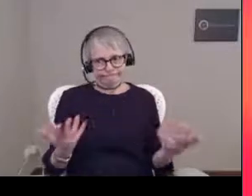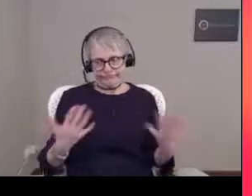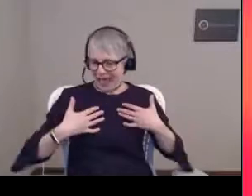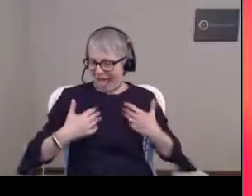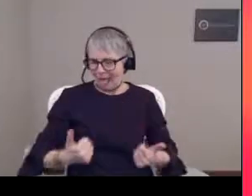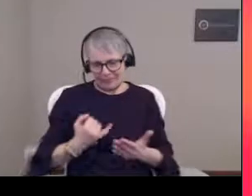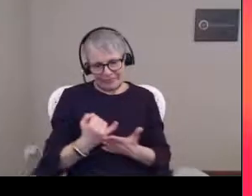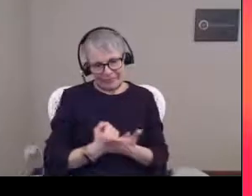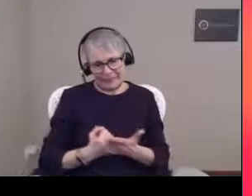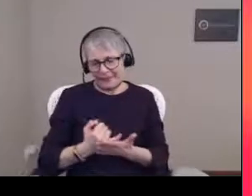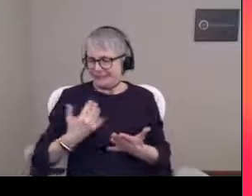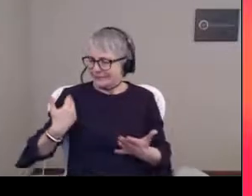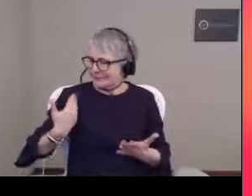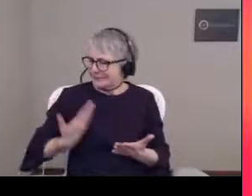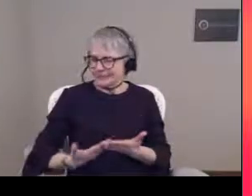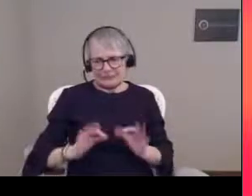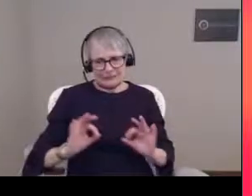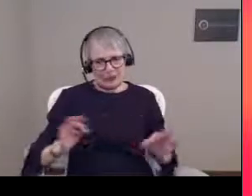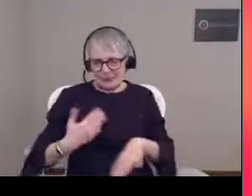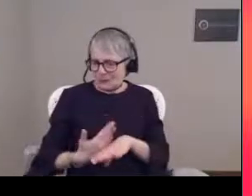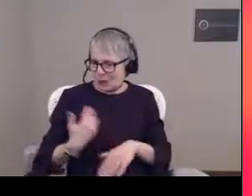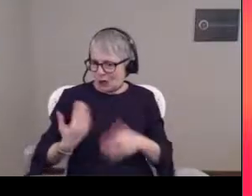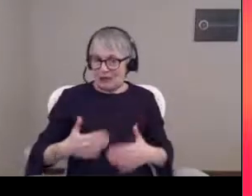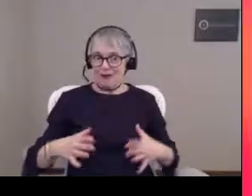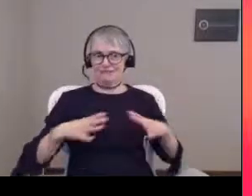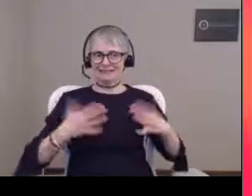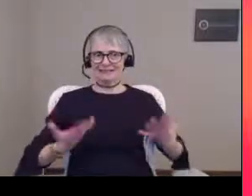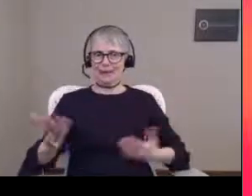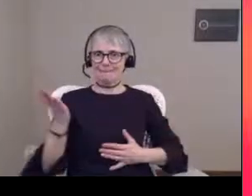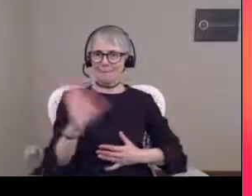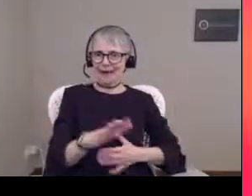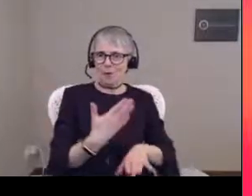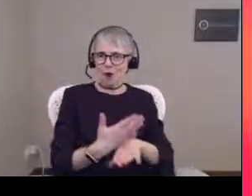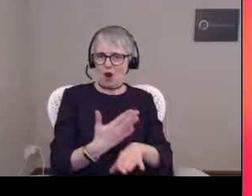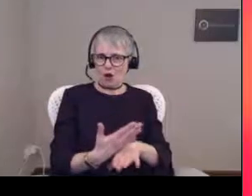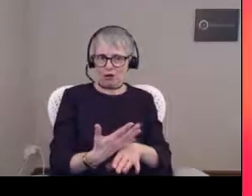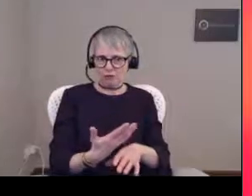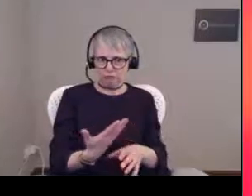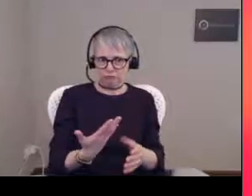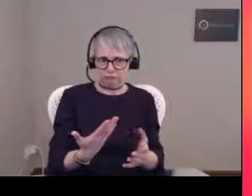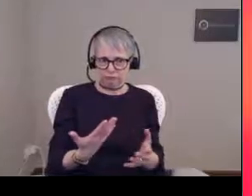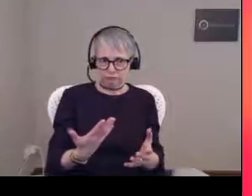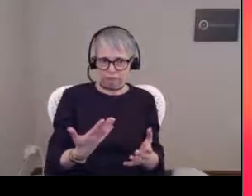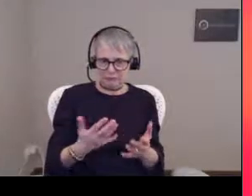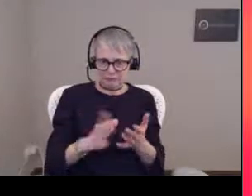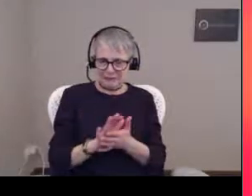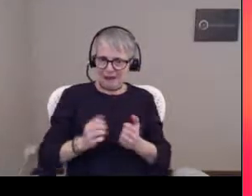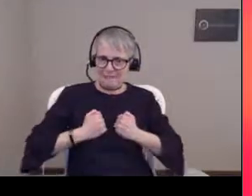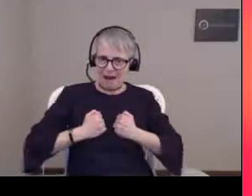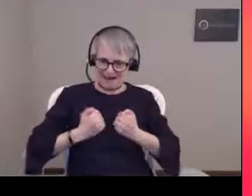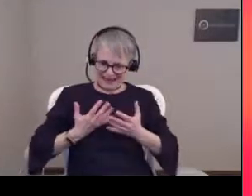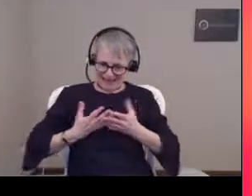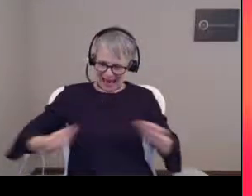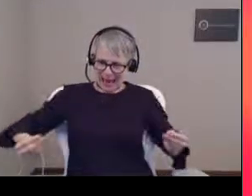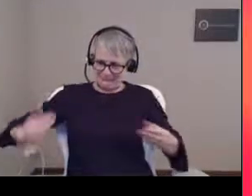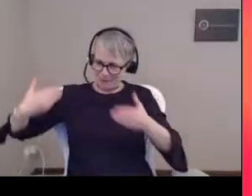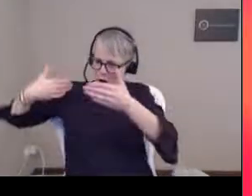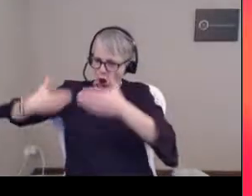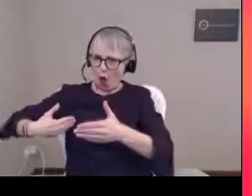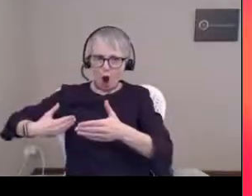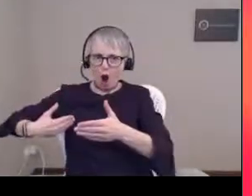conditions, but now ready to go back into the workplace, would that count against them because there's perhaps a long gap in their CV? No,